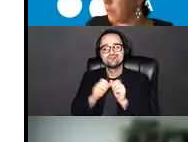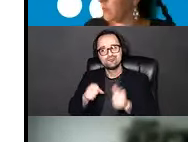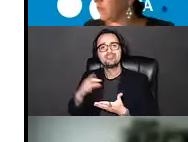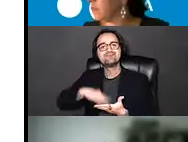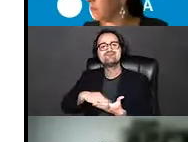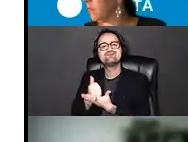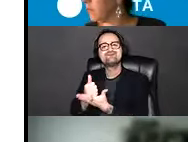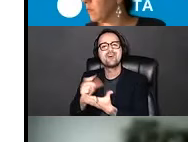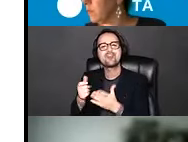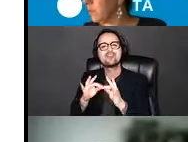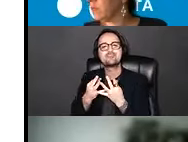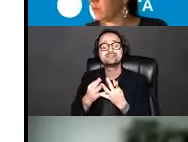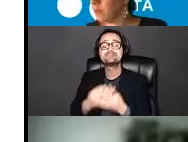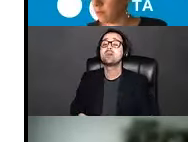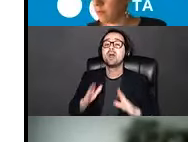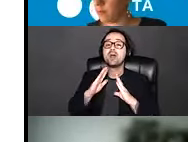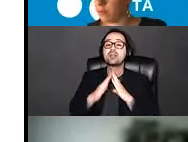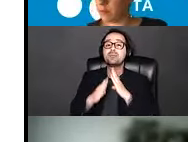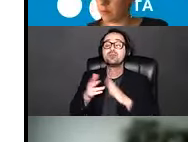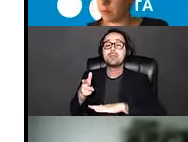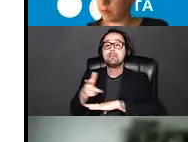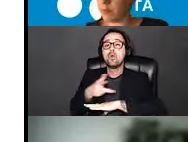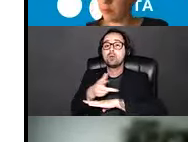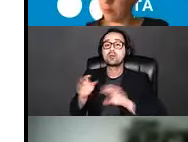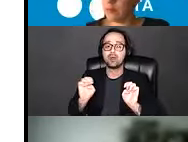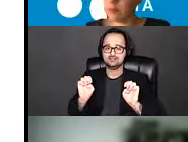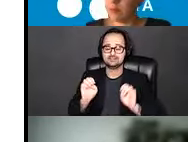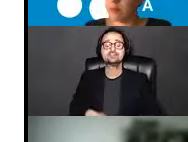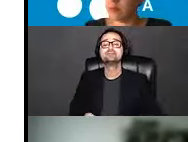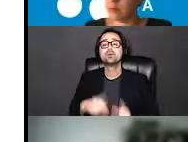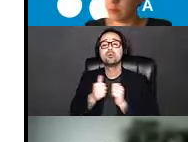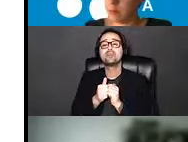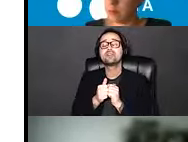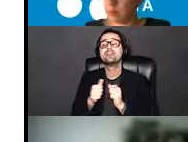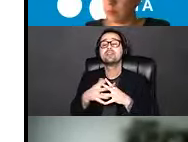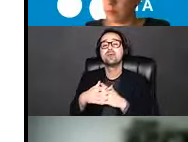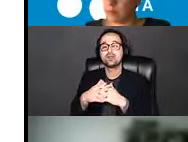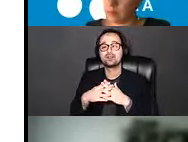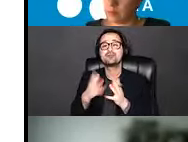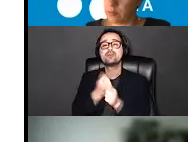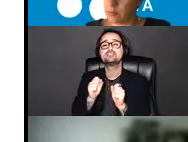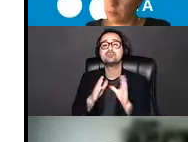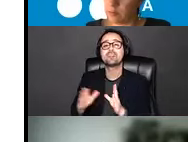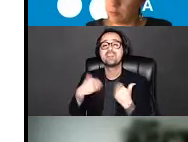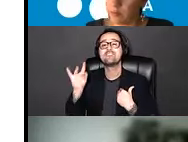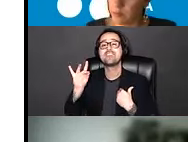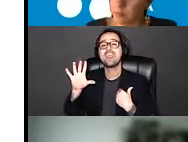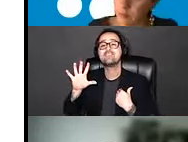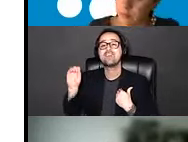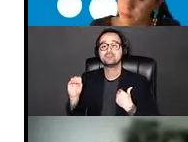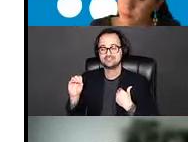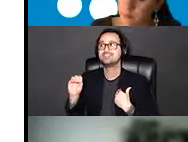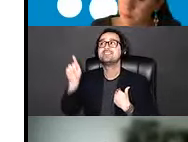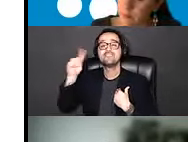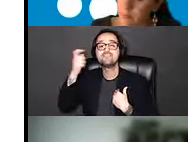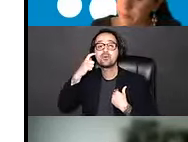And then community mobile crisis intervention services through the American Rescue Plan have an 85% enhanced federal match rate,